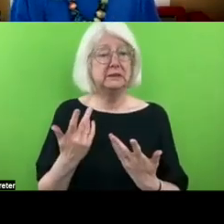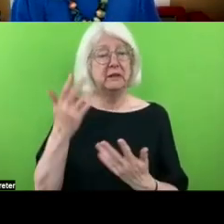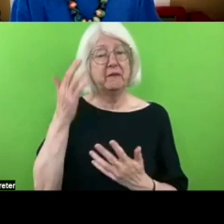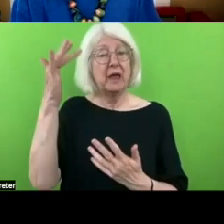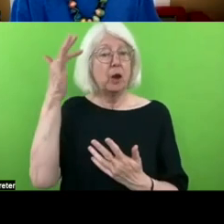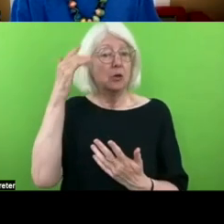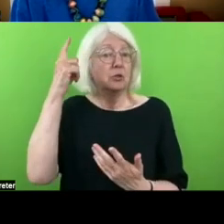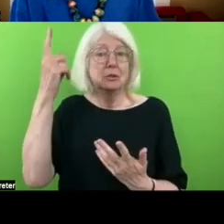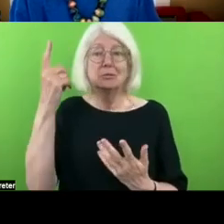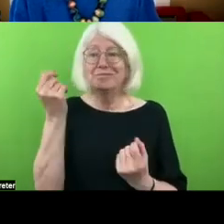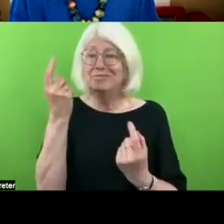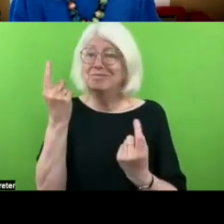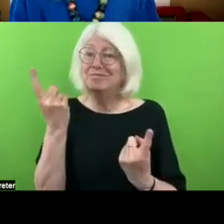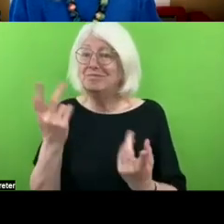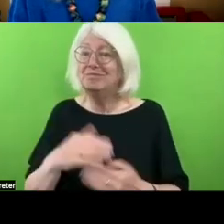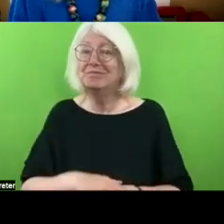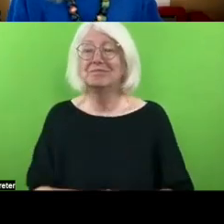come to our discussion.